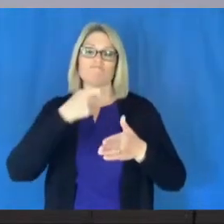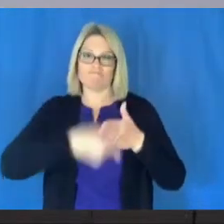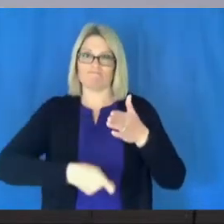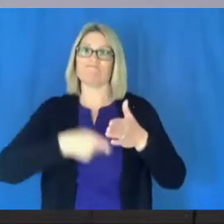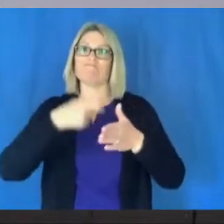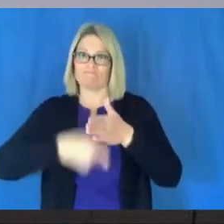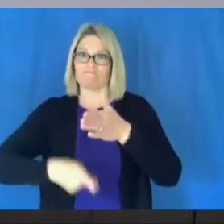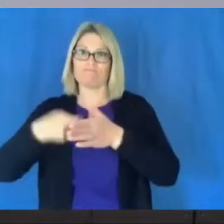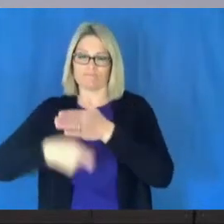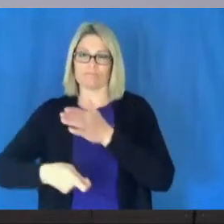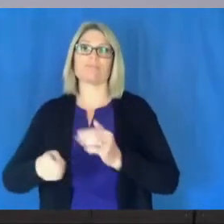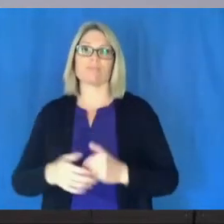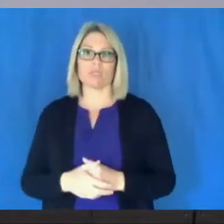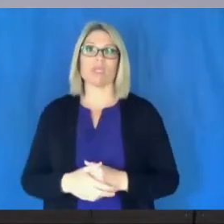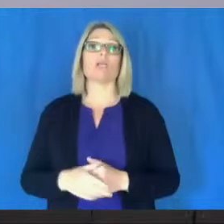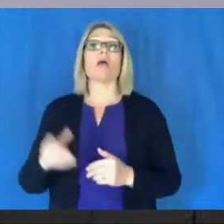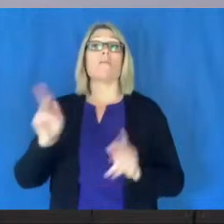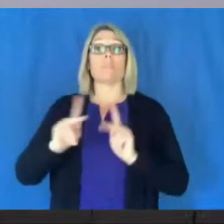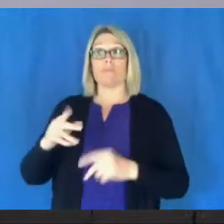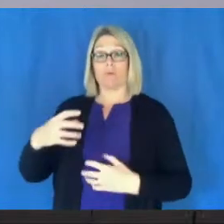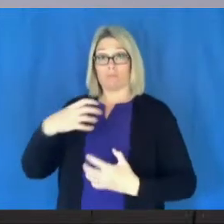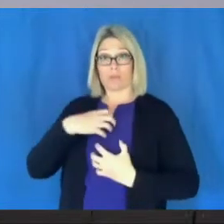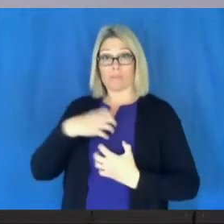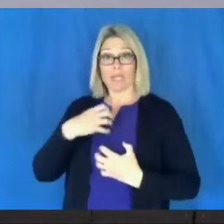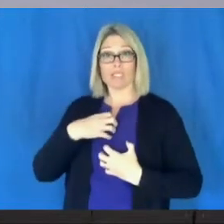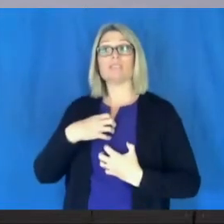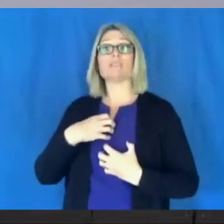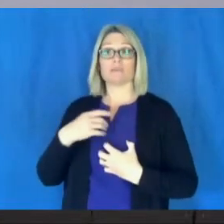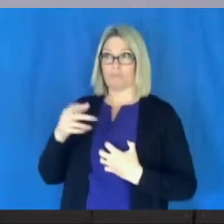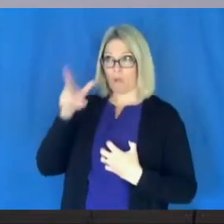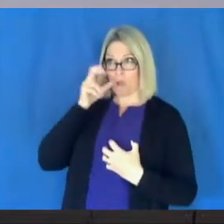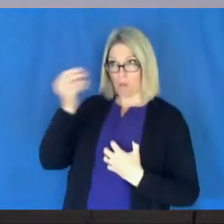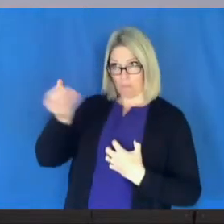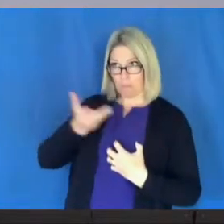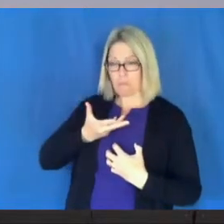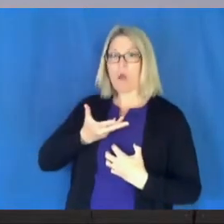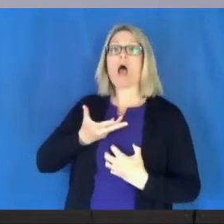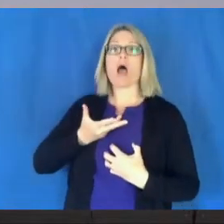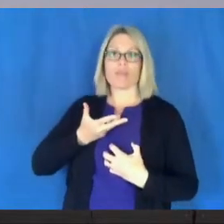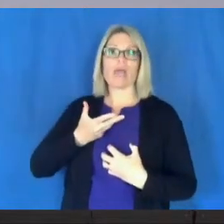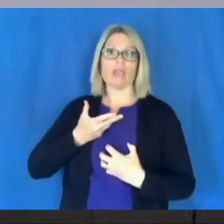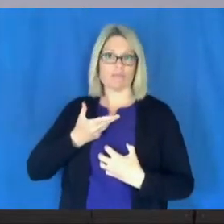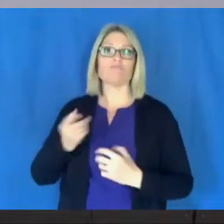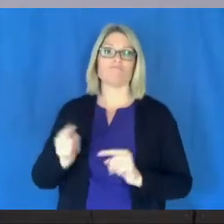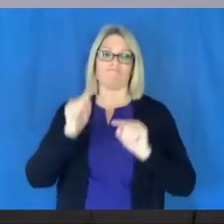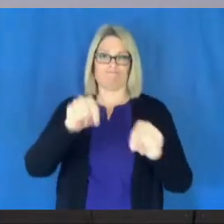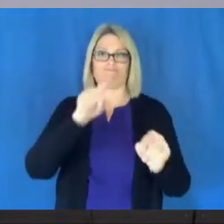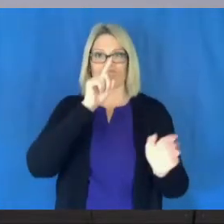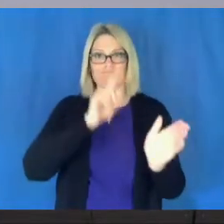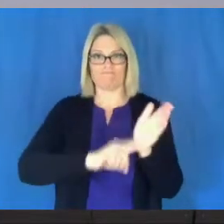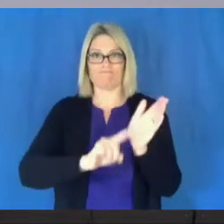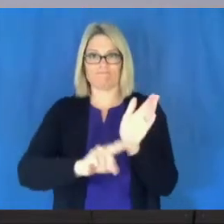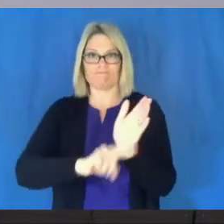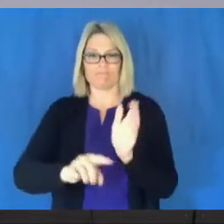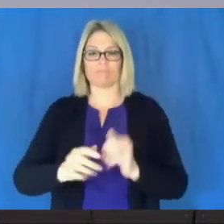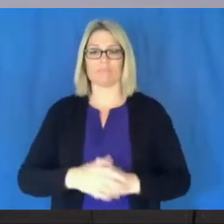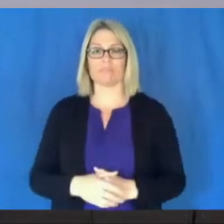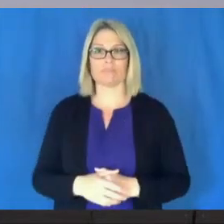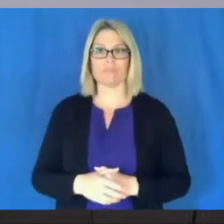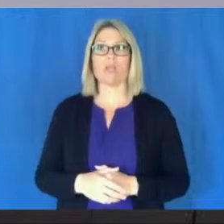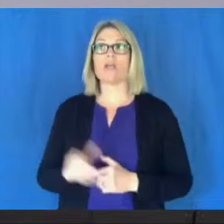up different complaints and issued warnings as well. It has been asked, and we are looking